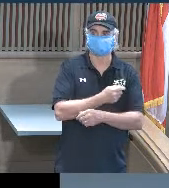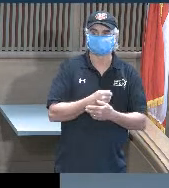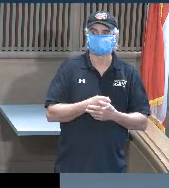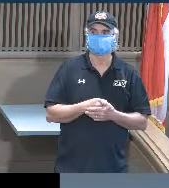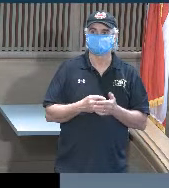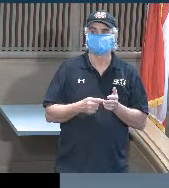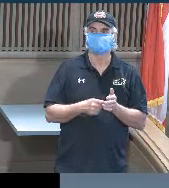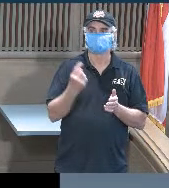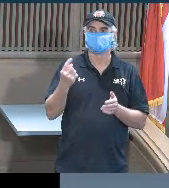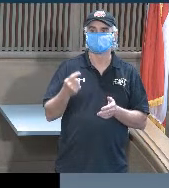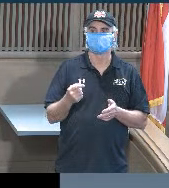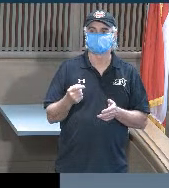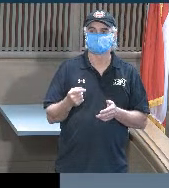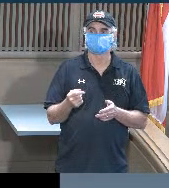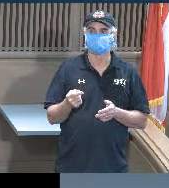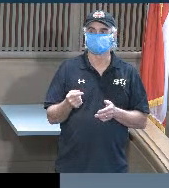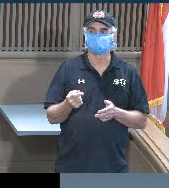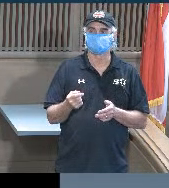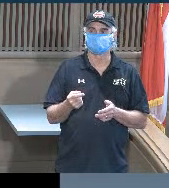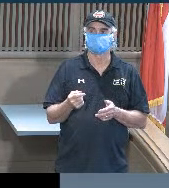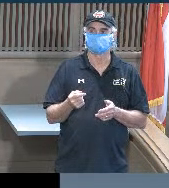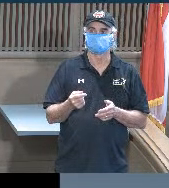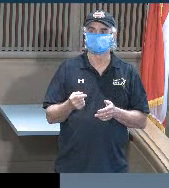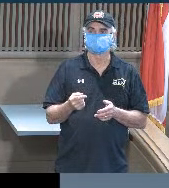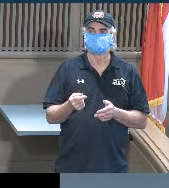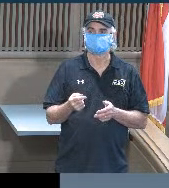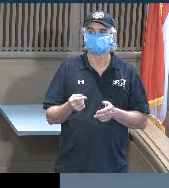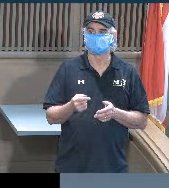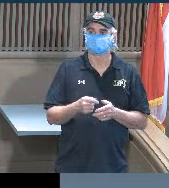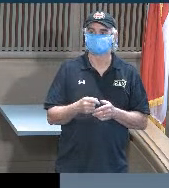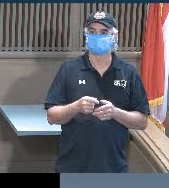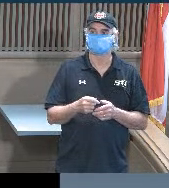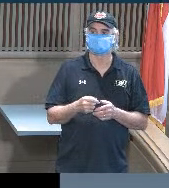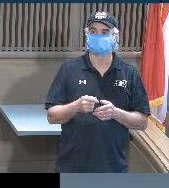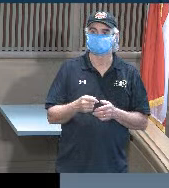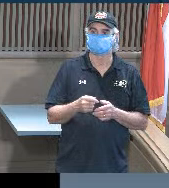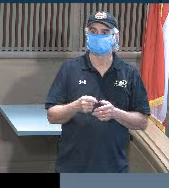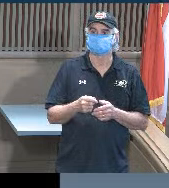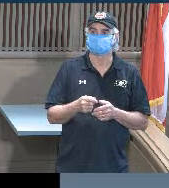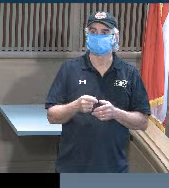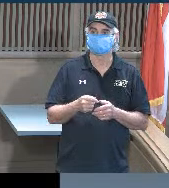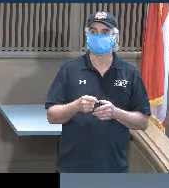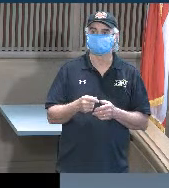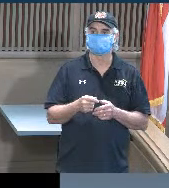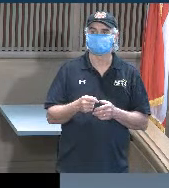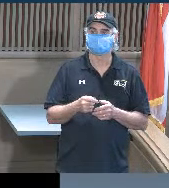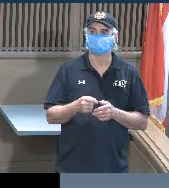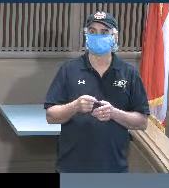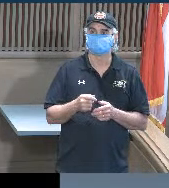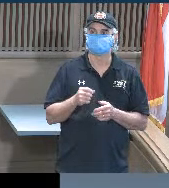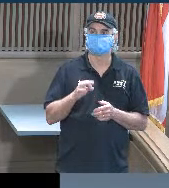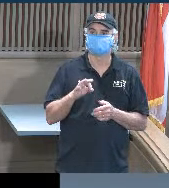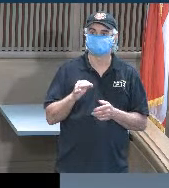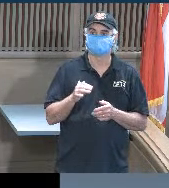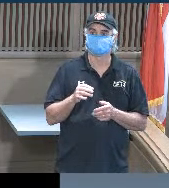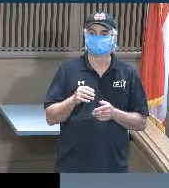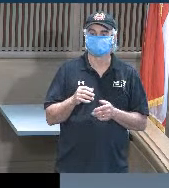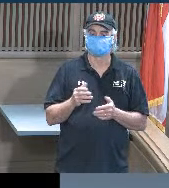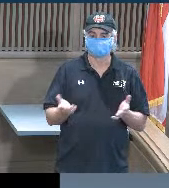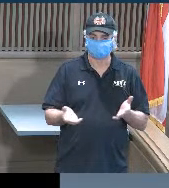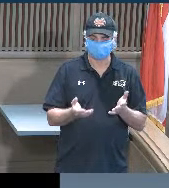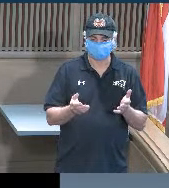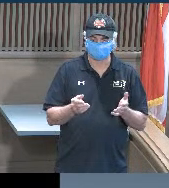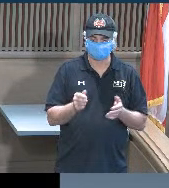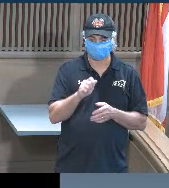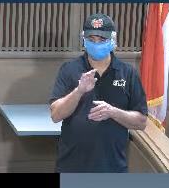you complete your 15-minute standby, you will then pull over to the finance tent if you're a Dougherty County resident. If you're a resident from